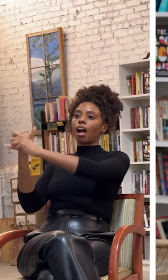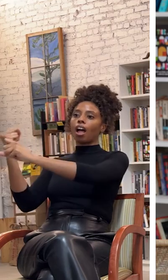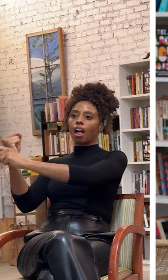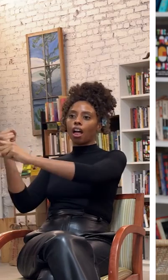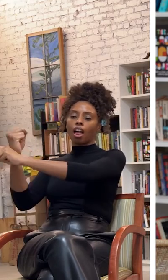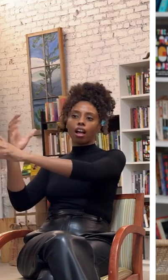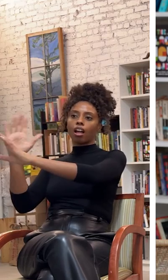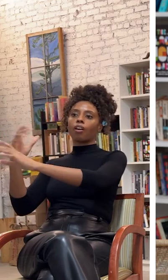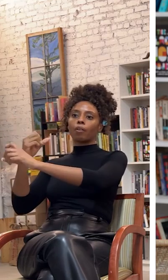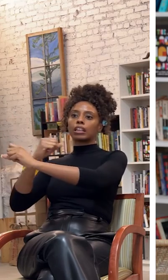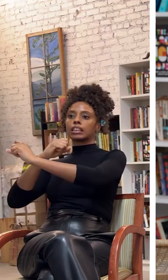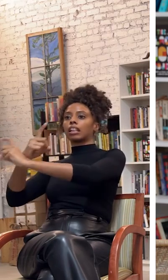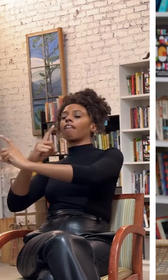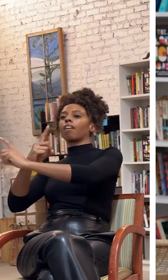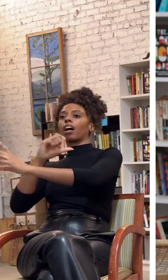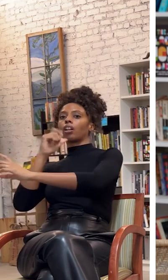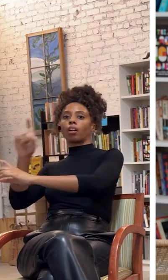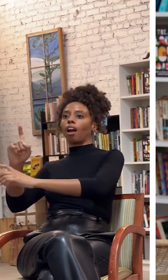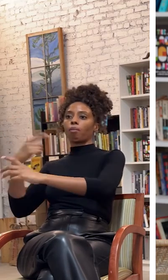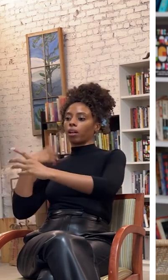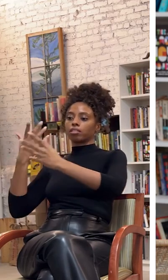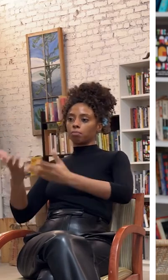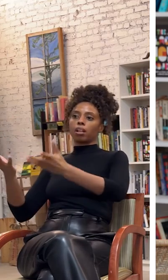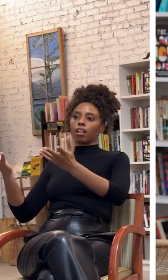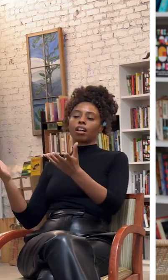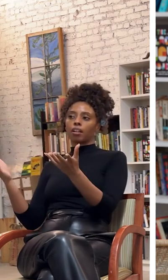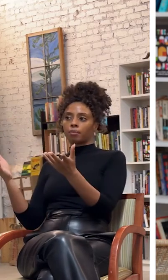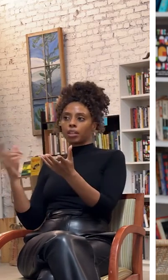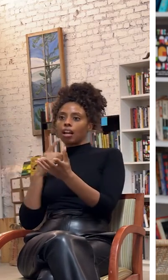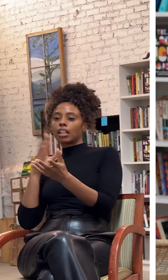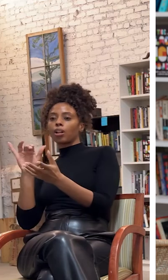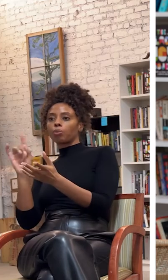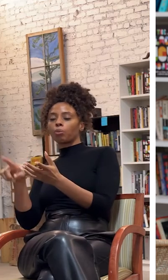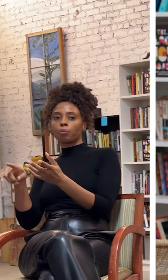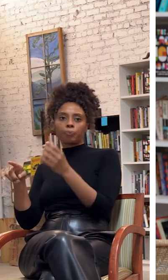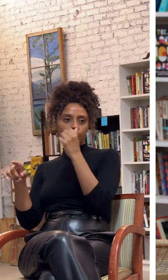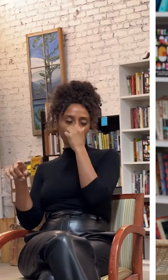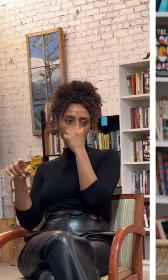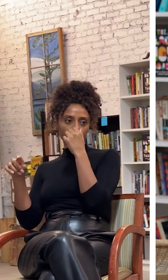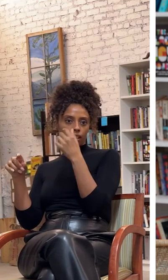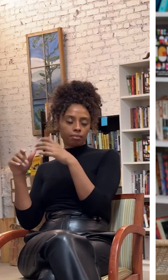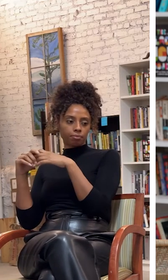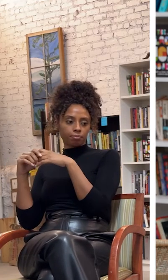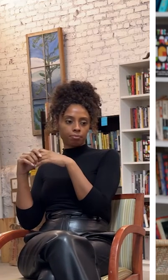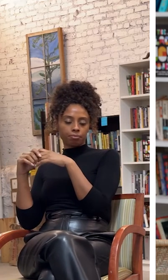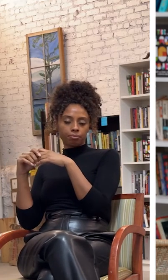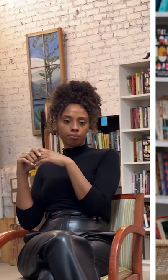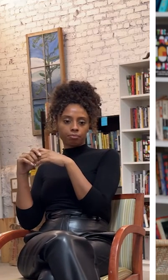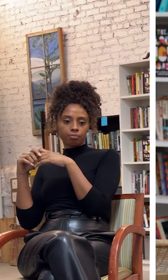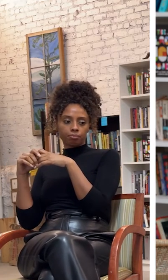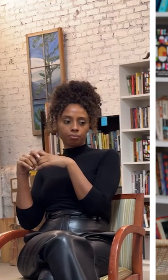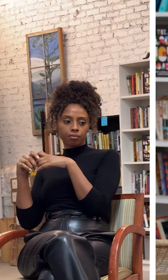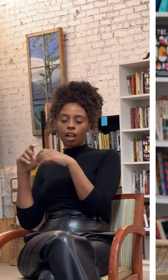for or defend. It's just, we just get to be. Because I'll say that too, is of all the interviews and